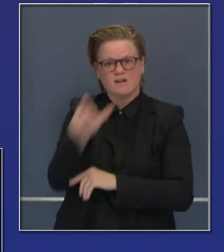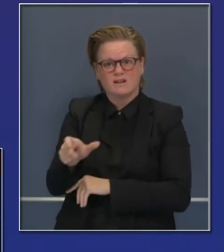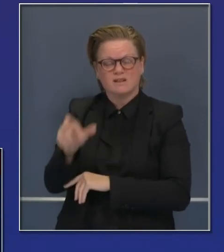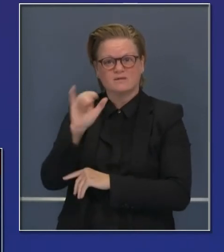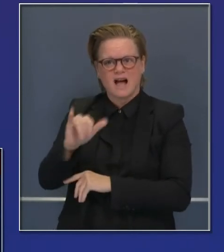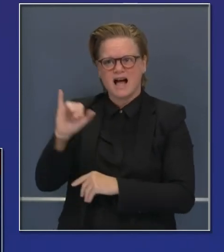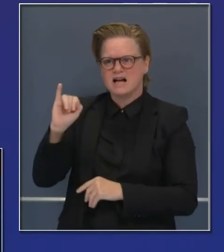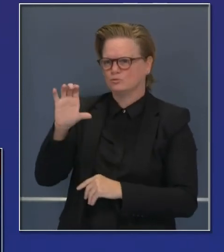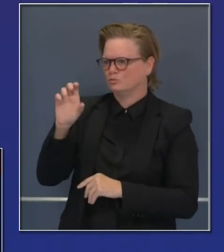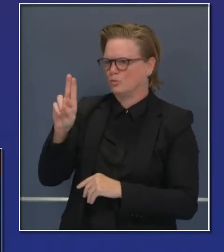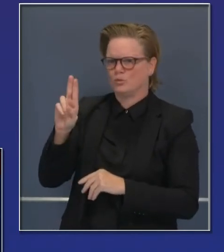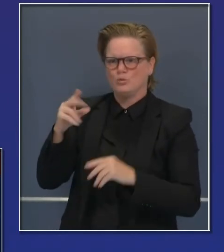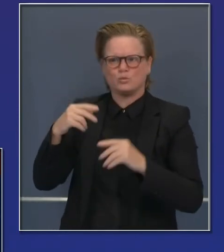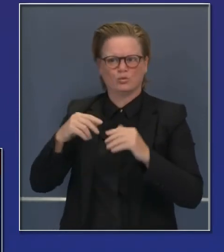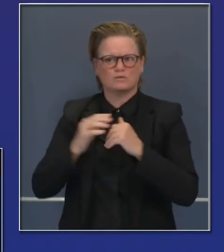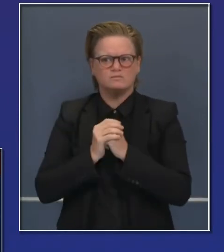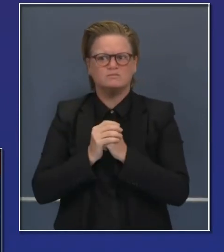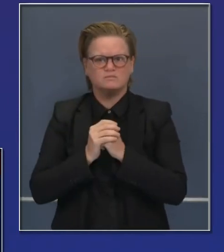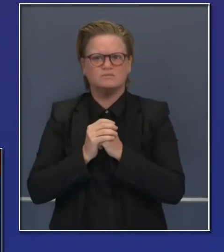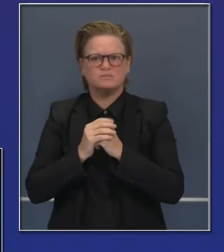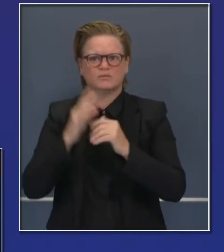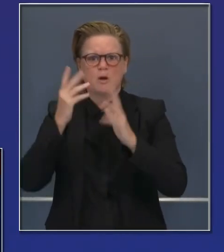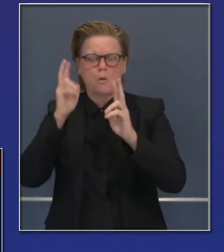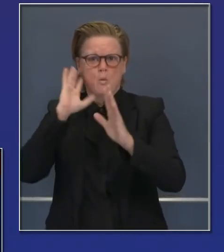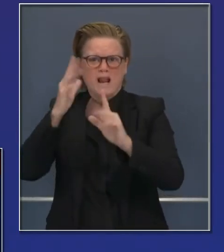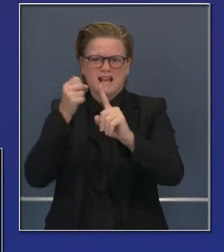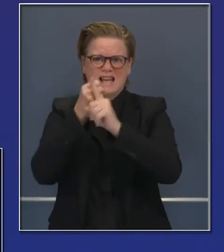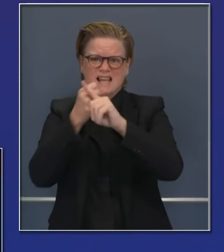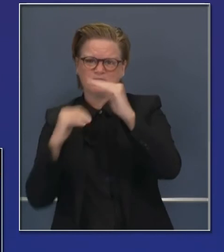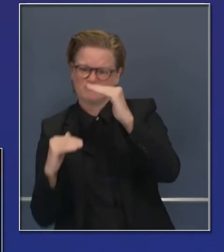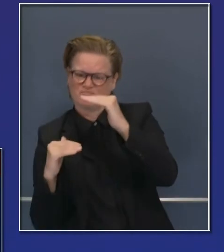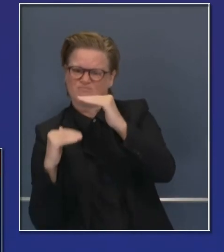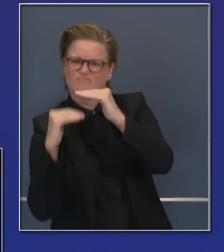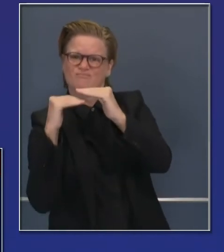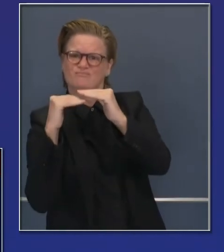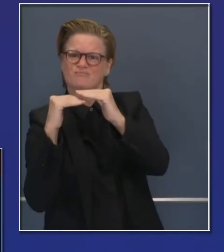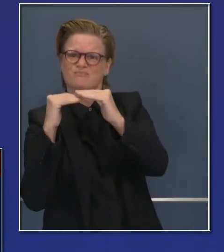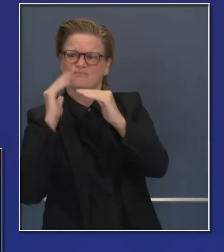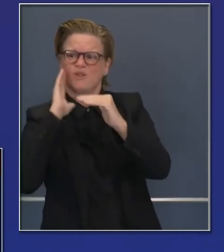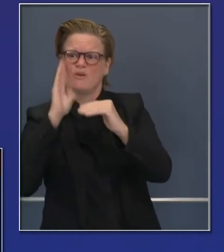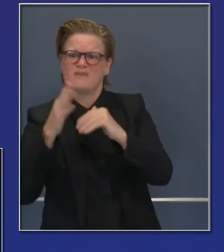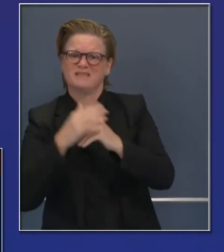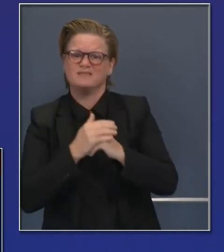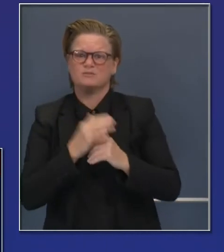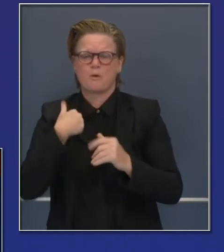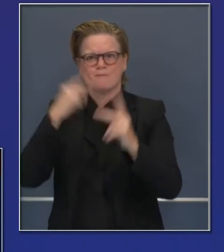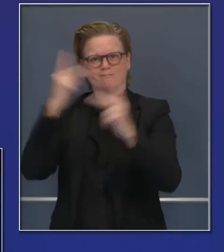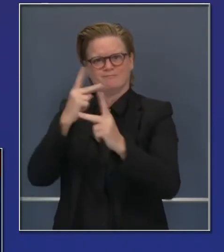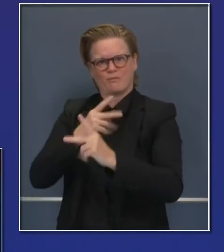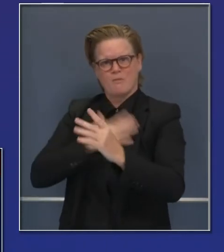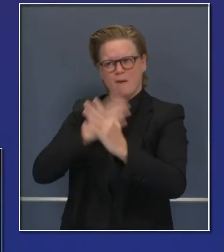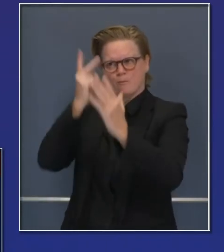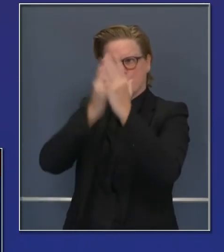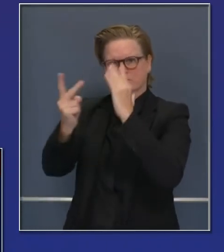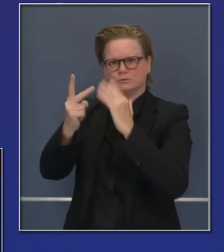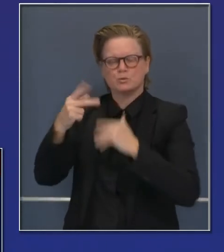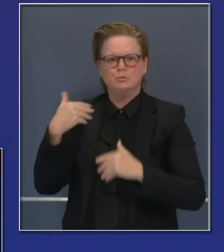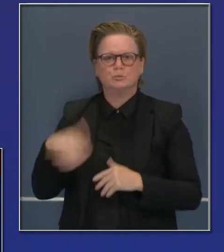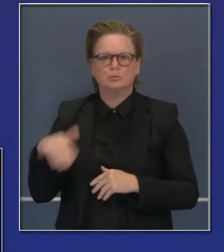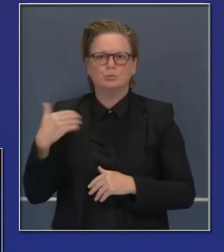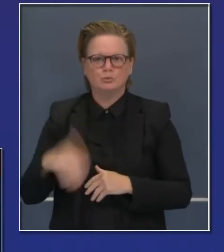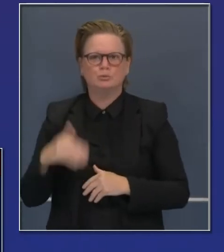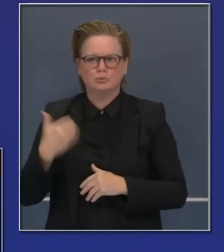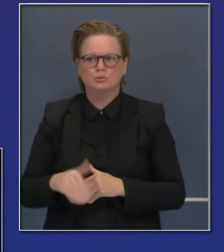based on our current projections, below 15% in total capacity. What does a stay-at-home order mean? What